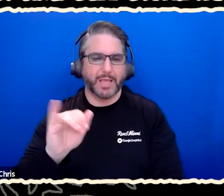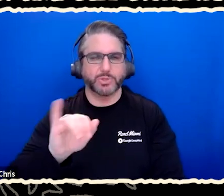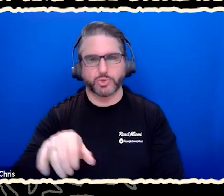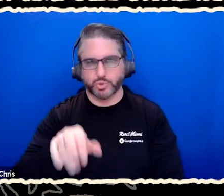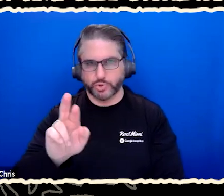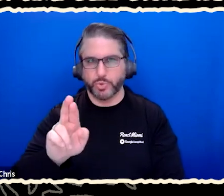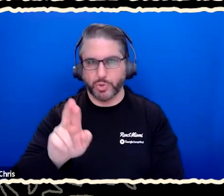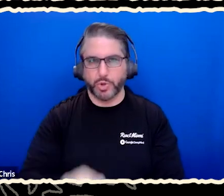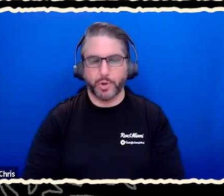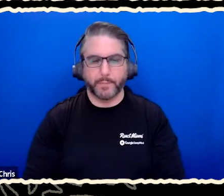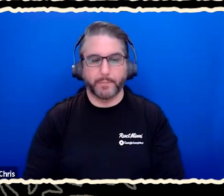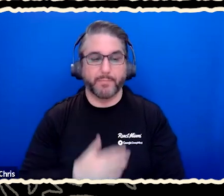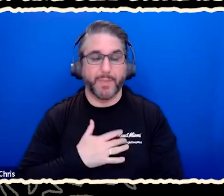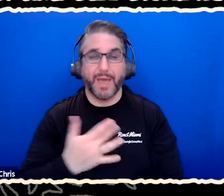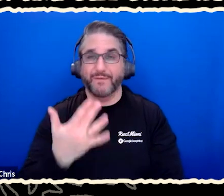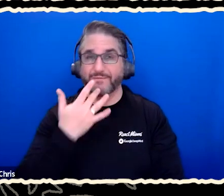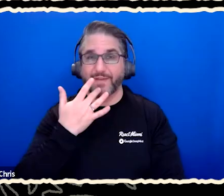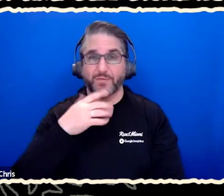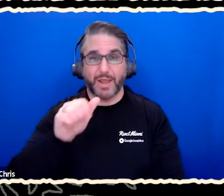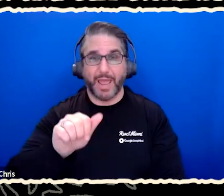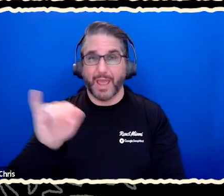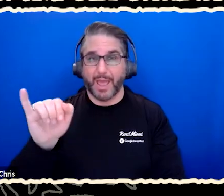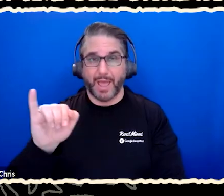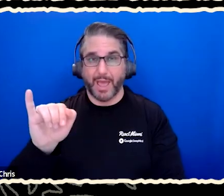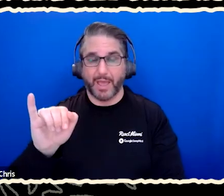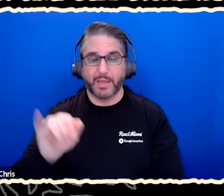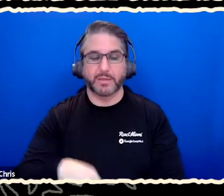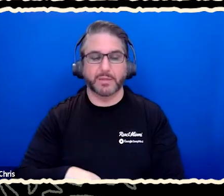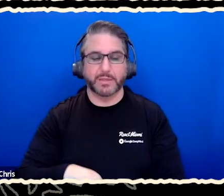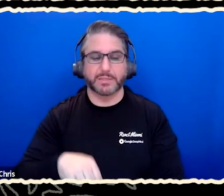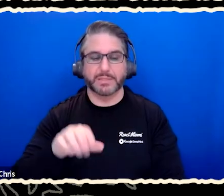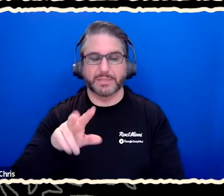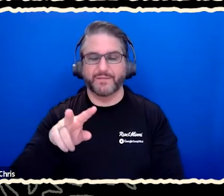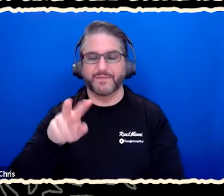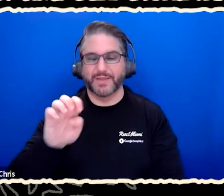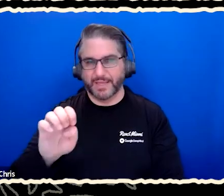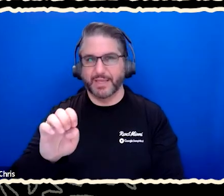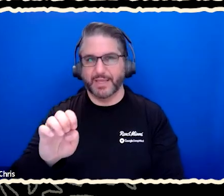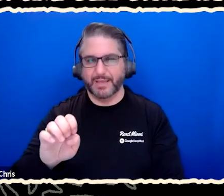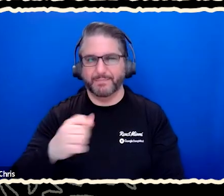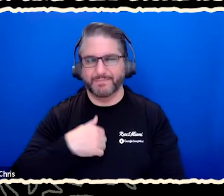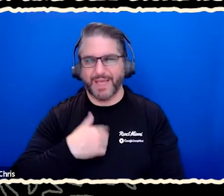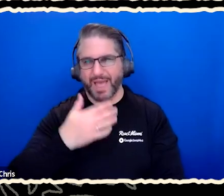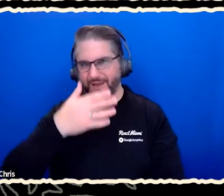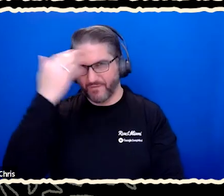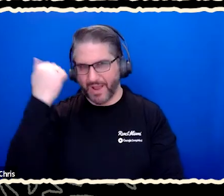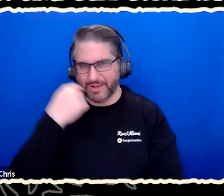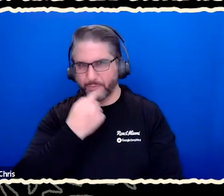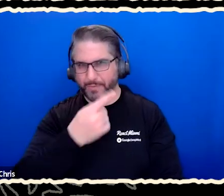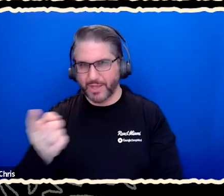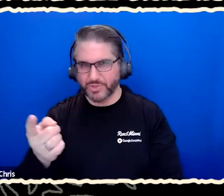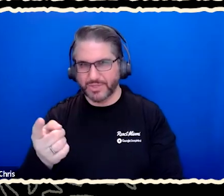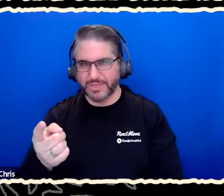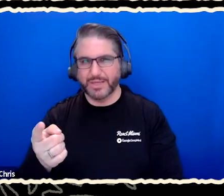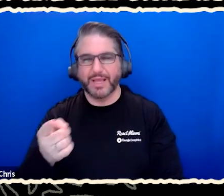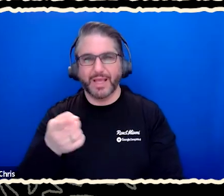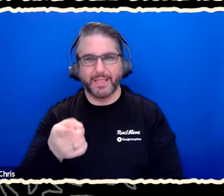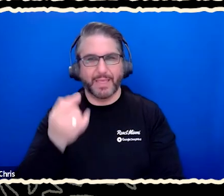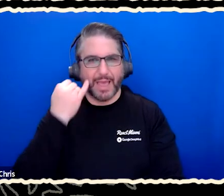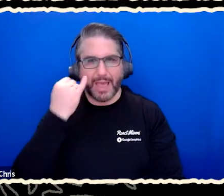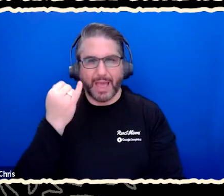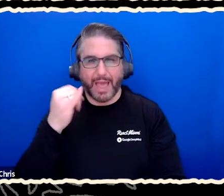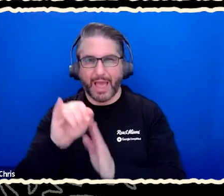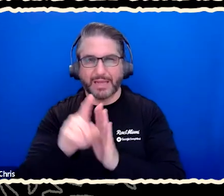favorite AI-ish CVE, where I actually forgot to mention the ID, but it doesn't